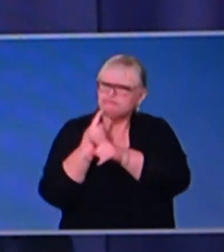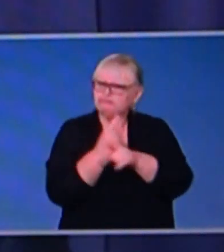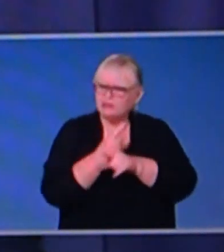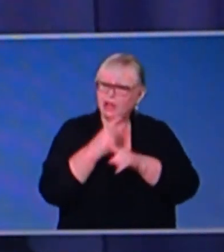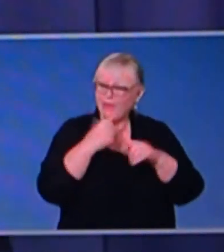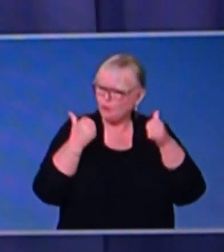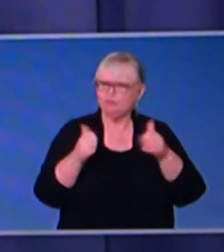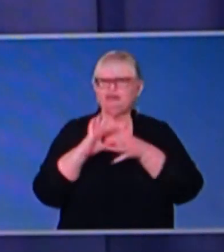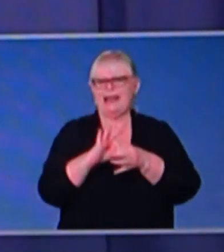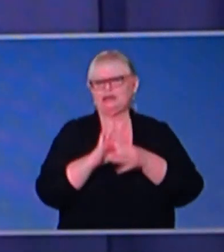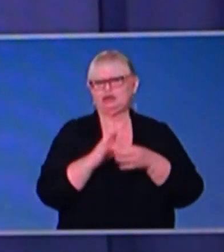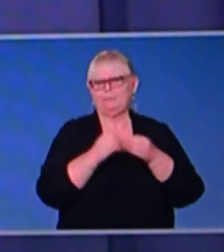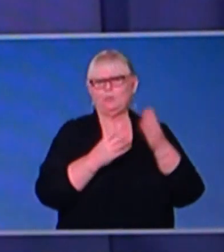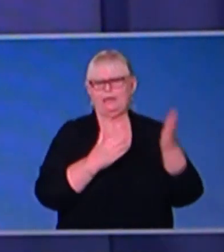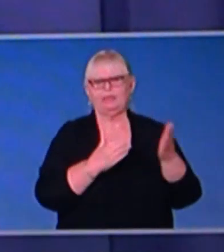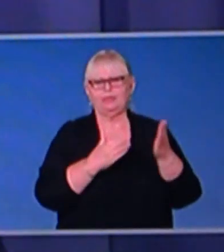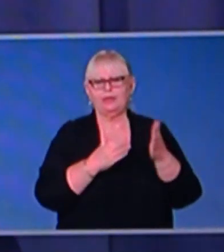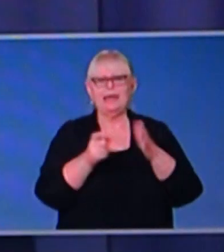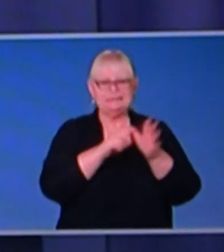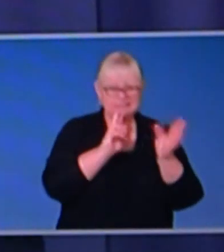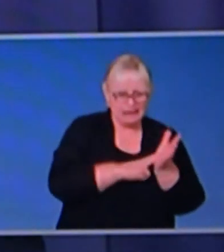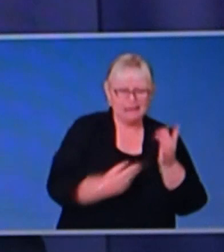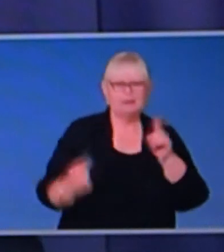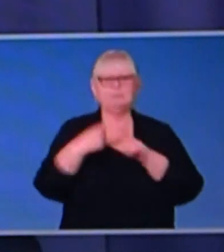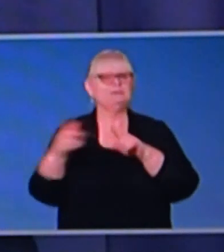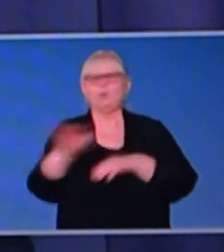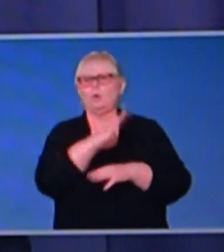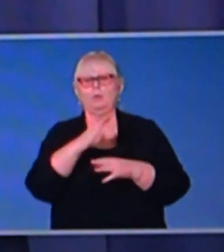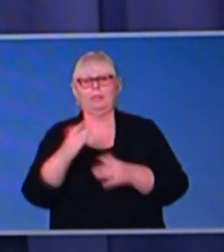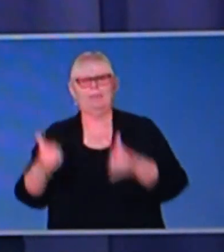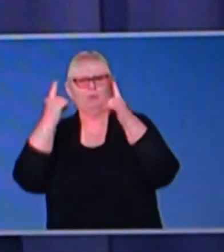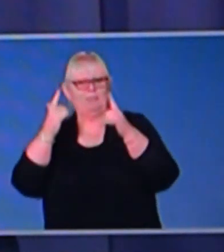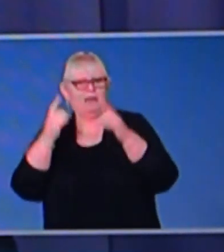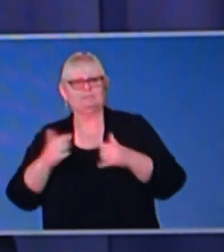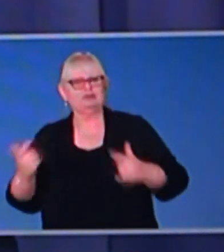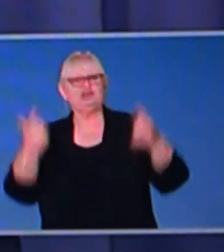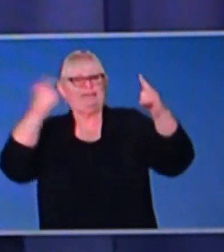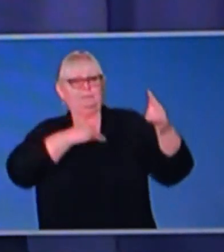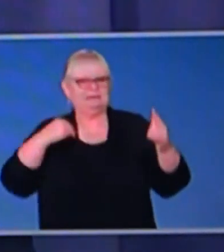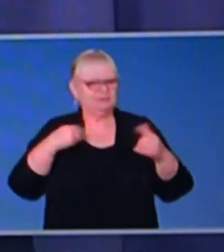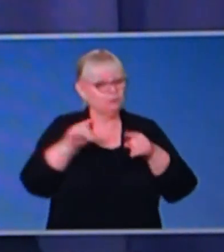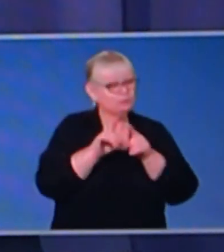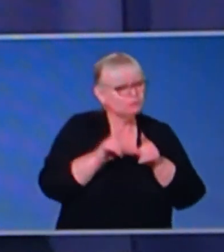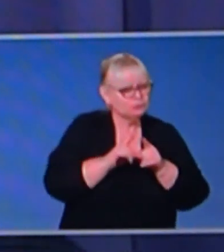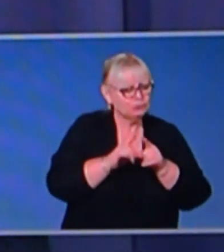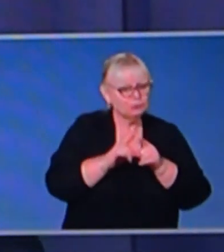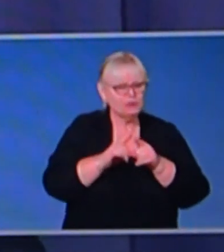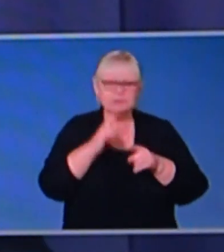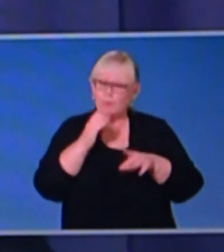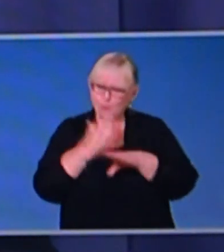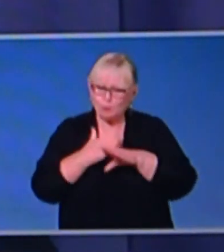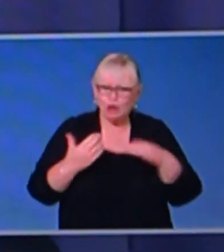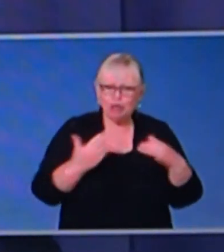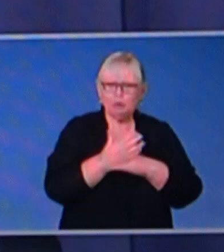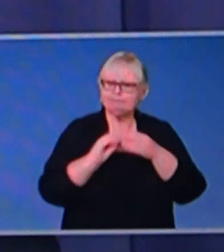relationship I have with not only Dan, but all the premiers and chief ministers as we've worked through these issues. And so, look, yes, we talk all the